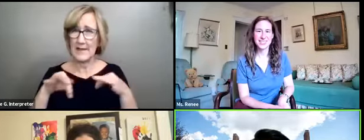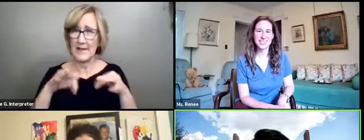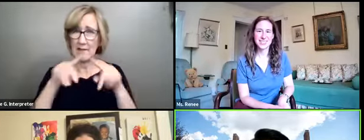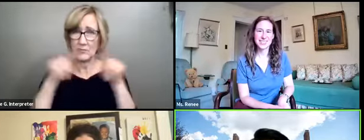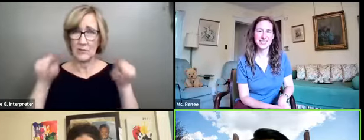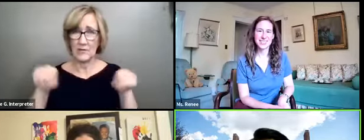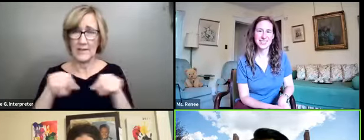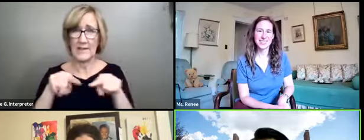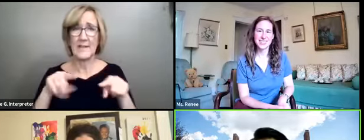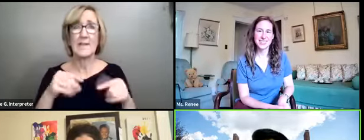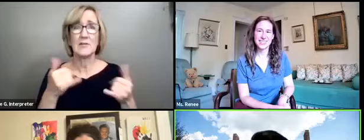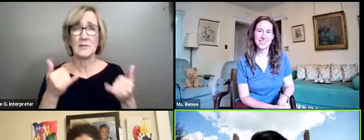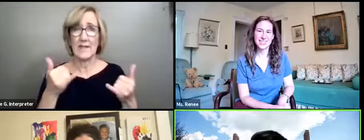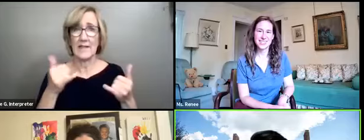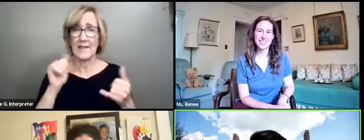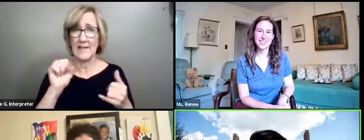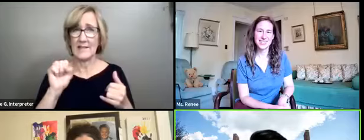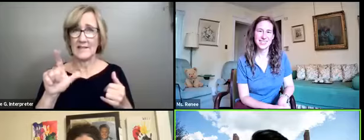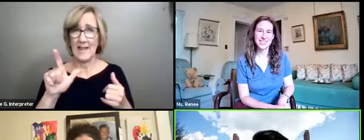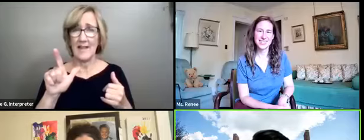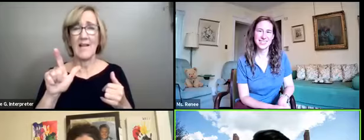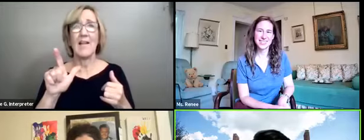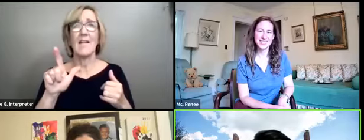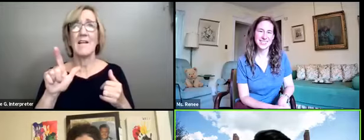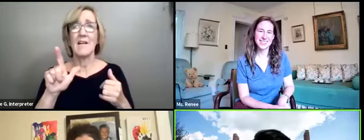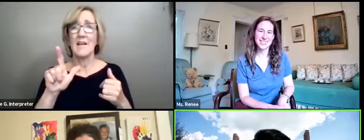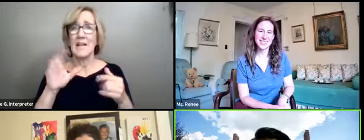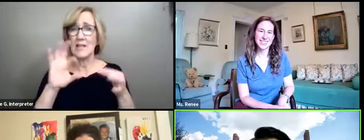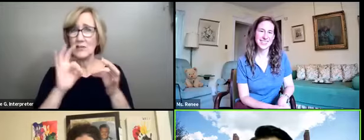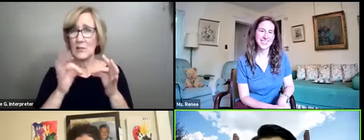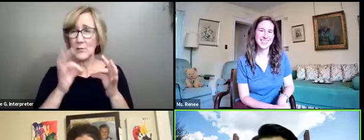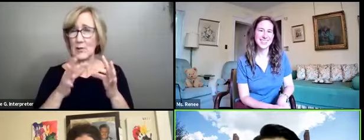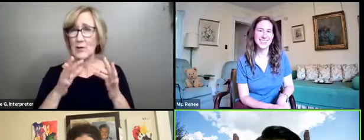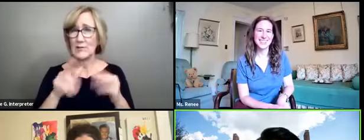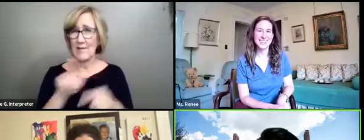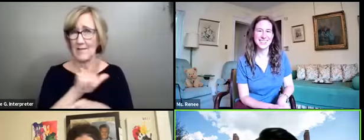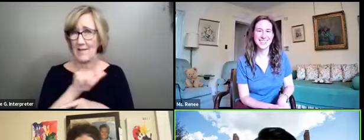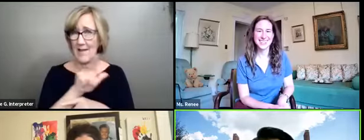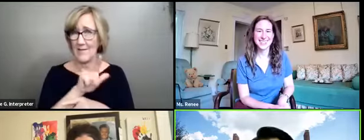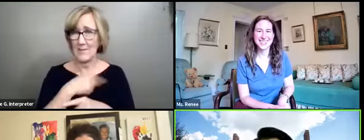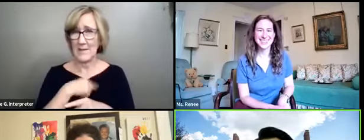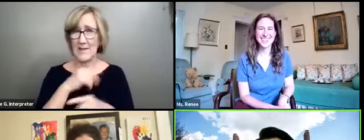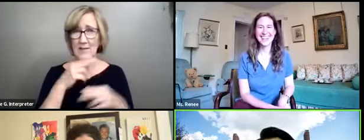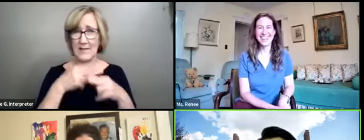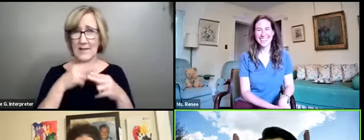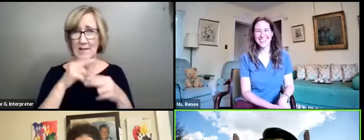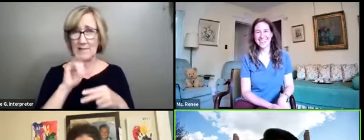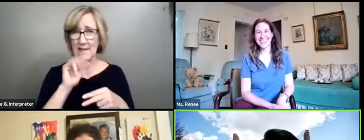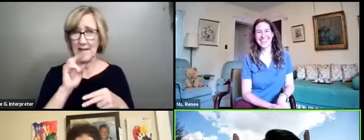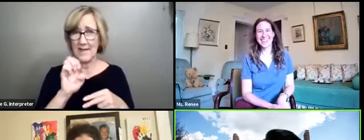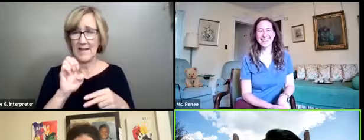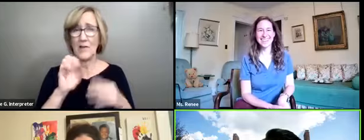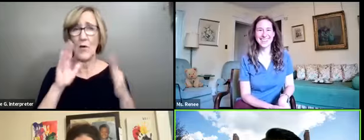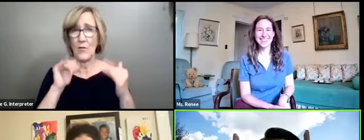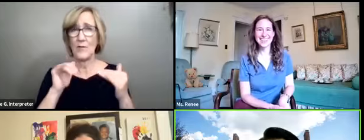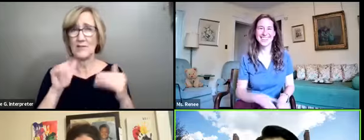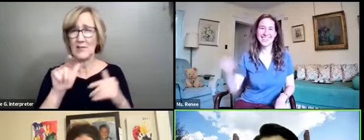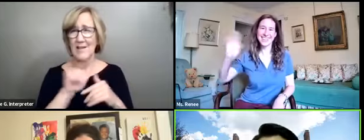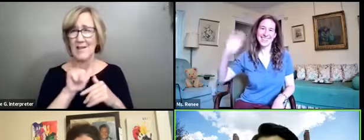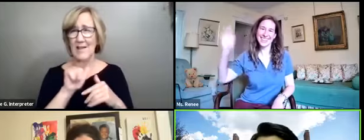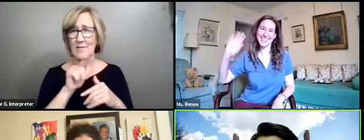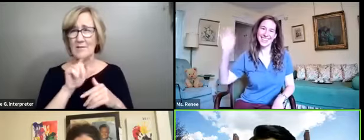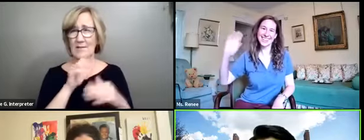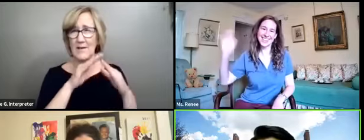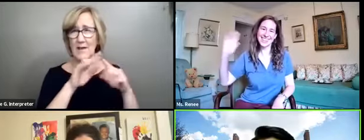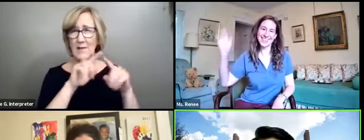ASL interpreter, Diane. She's on the left of me, so I'm going to point to her this way. Hopefully she's on that side of your screen. I have Miss Renee Saba, who is